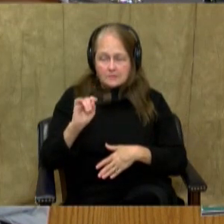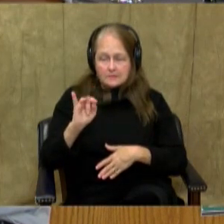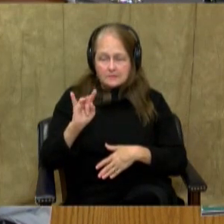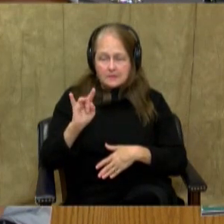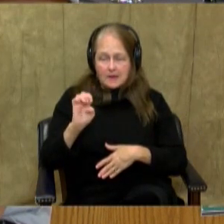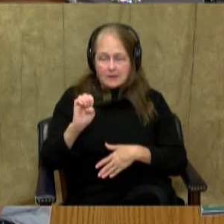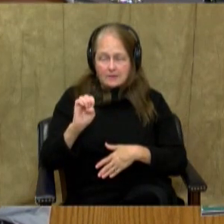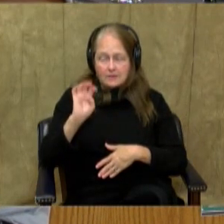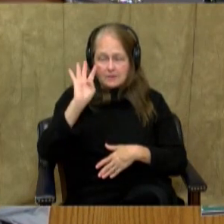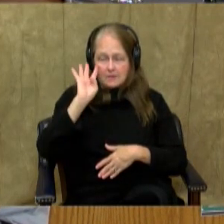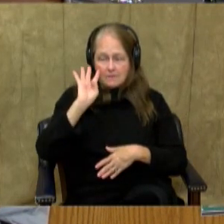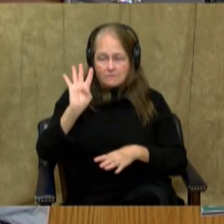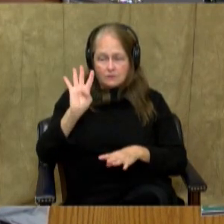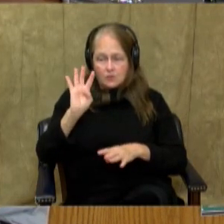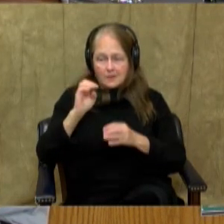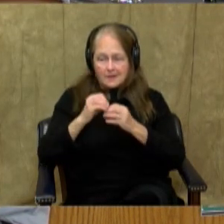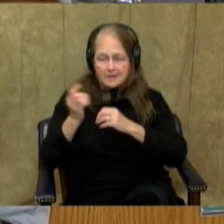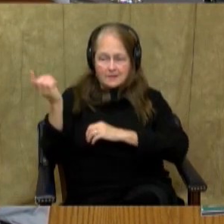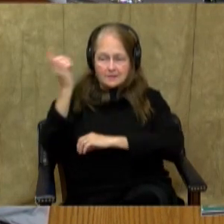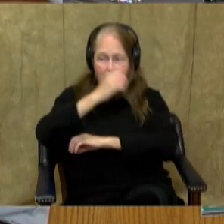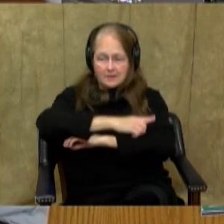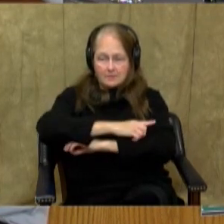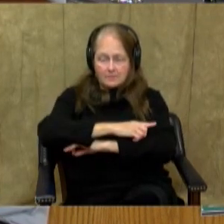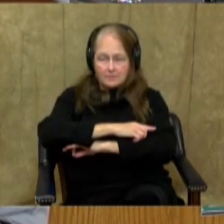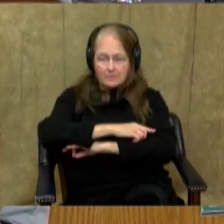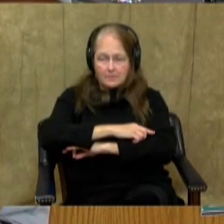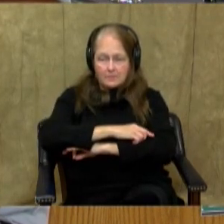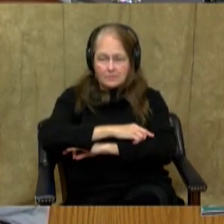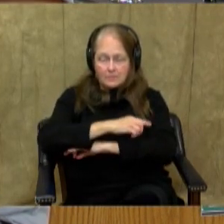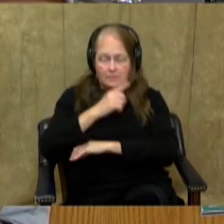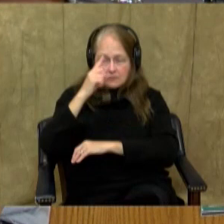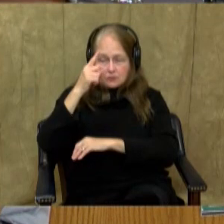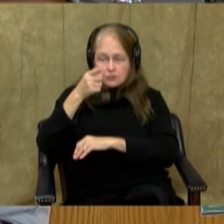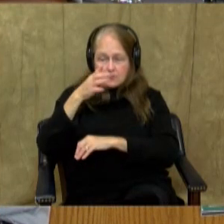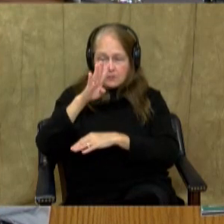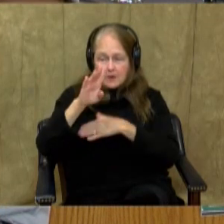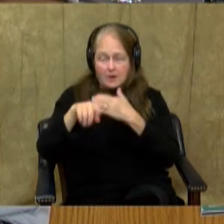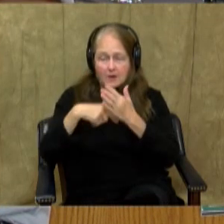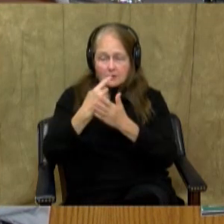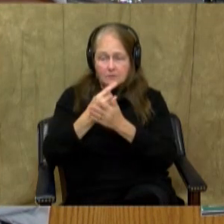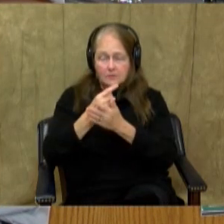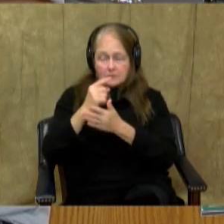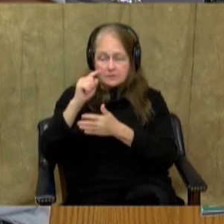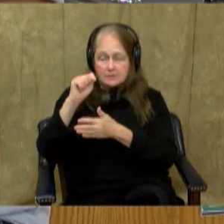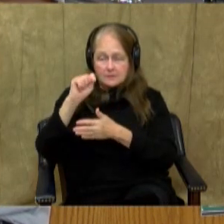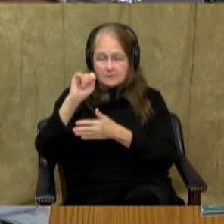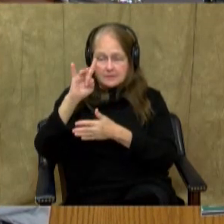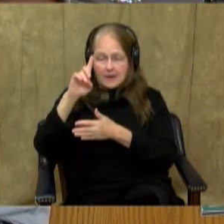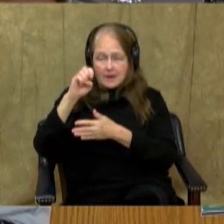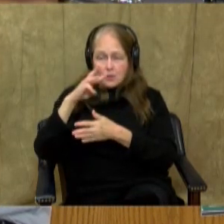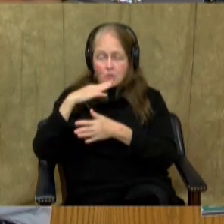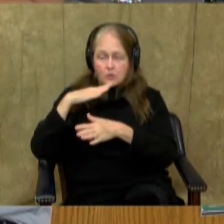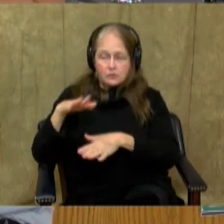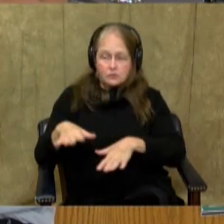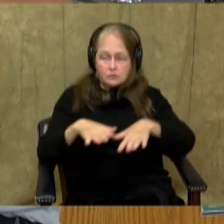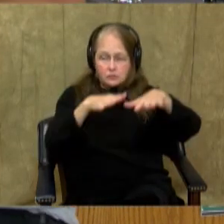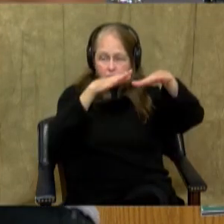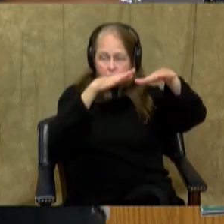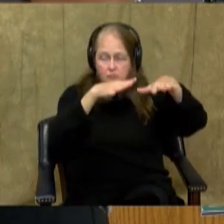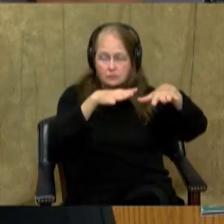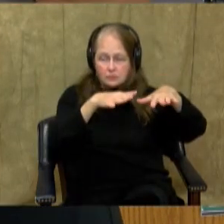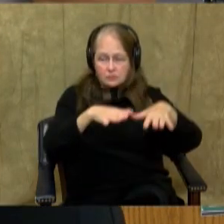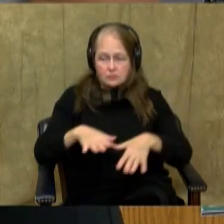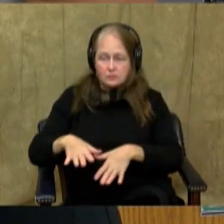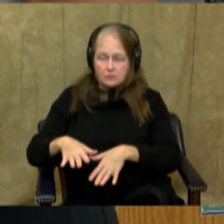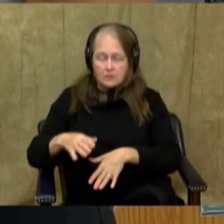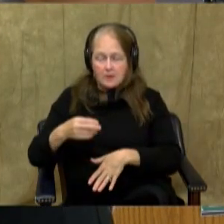that's 4 a day. So for 24 hours, the tide is going to change every 6 hours. We have